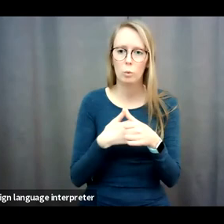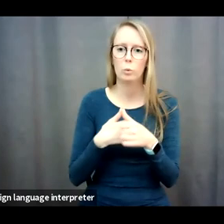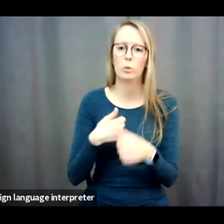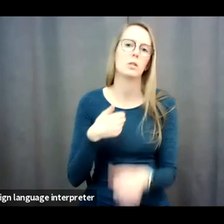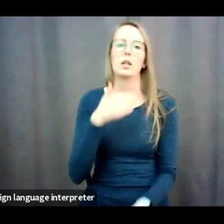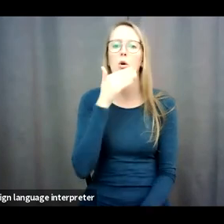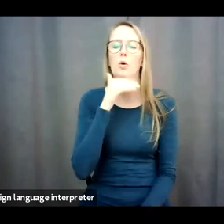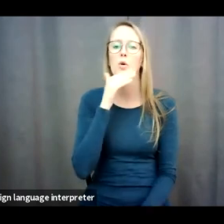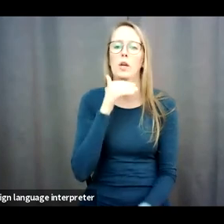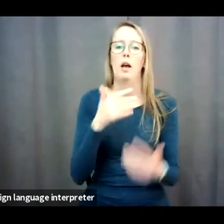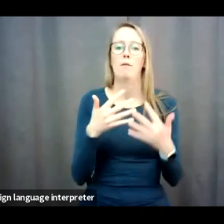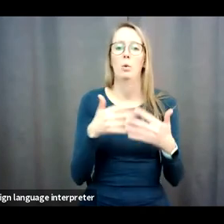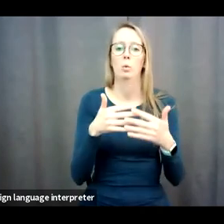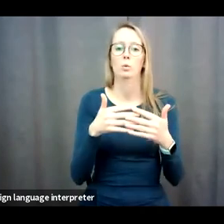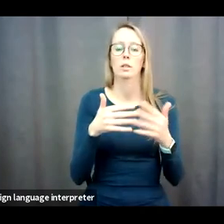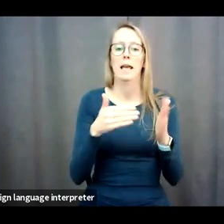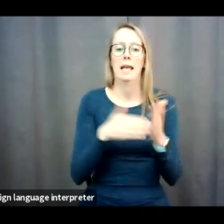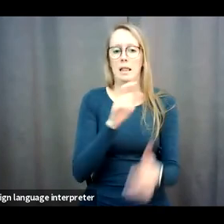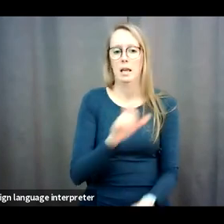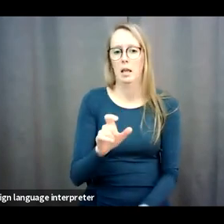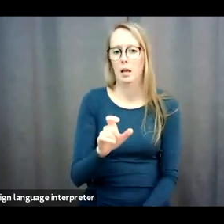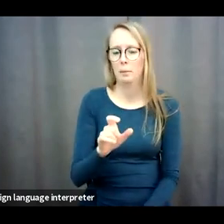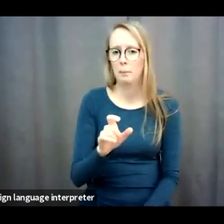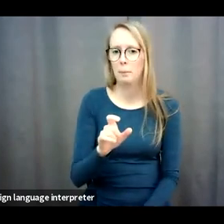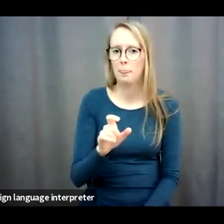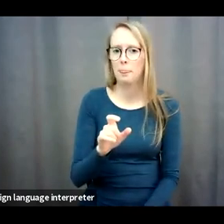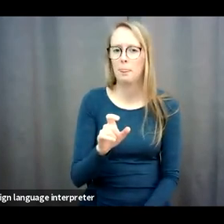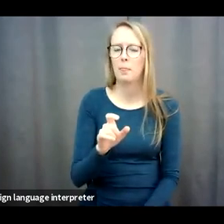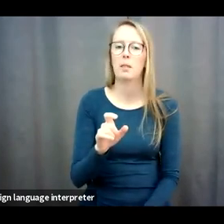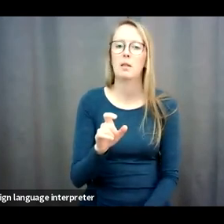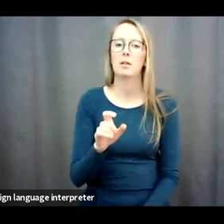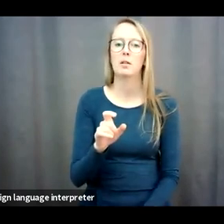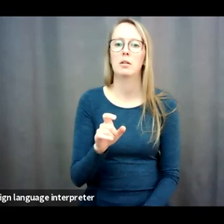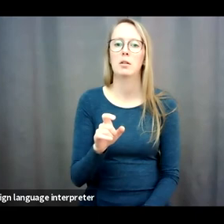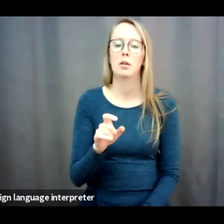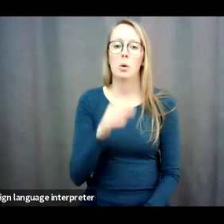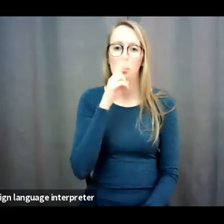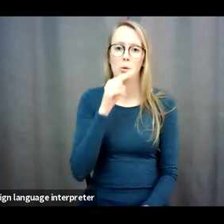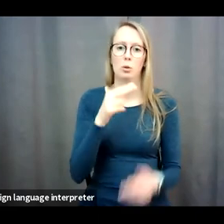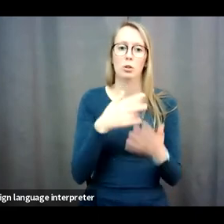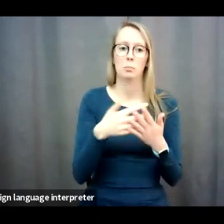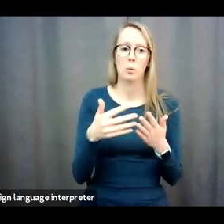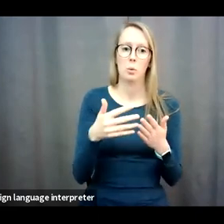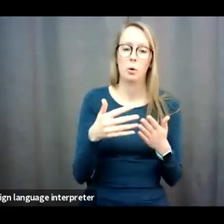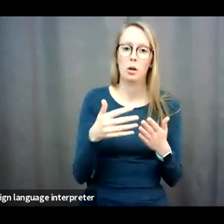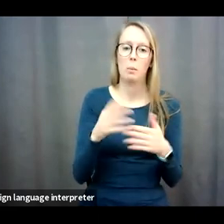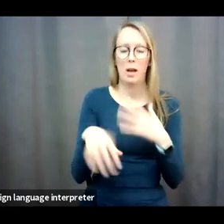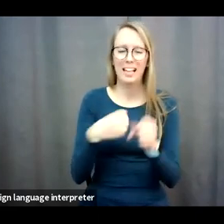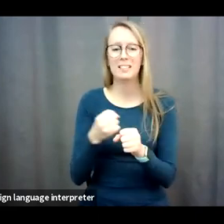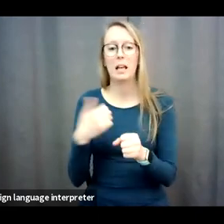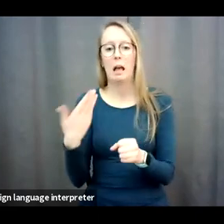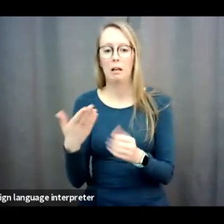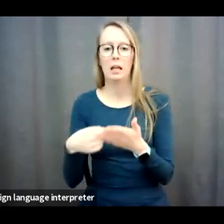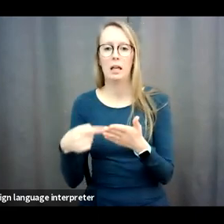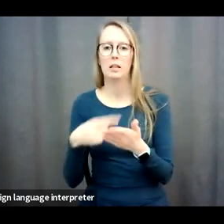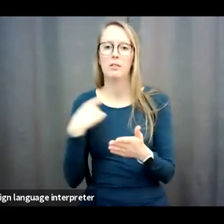work as an advisor at the Unge Funksjonshemmede, what it's called in Norwegian. In English, it's